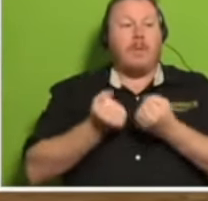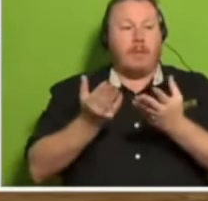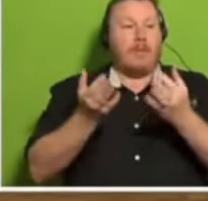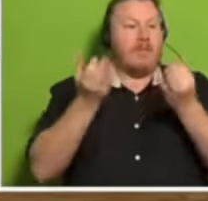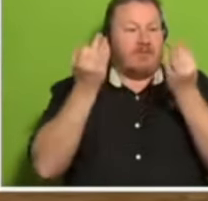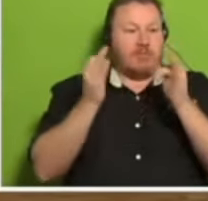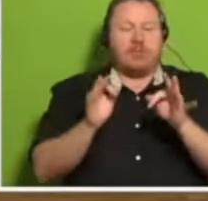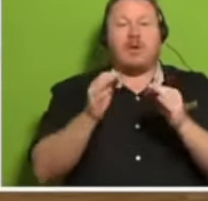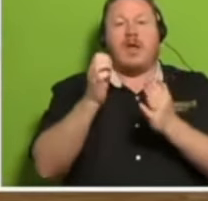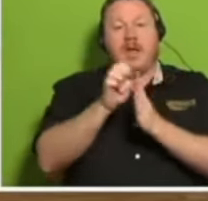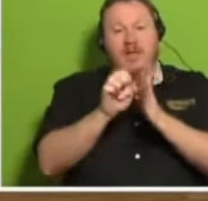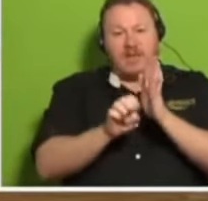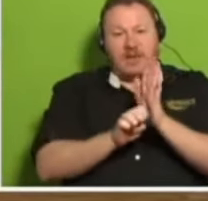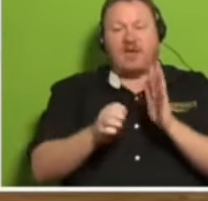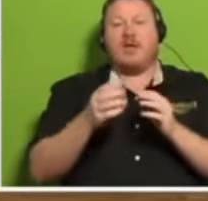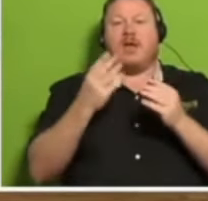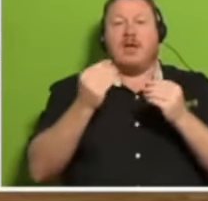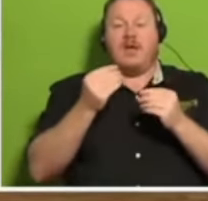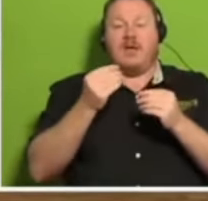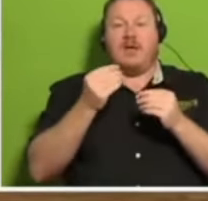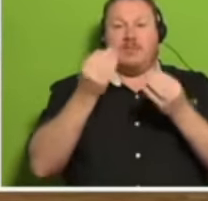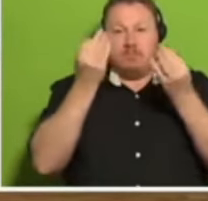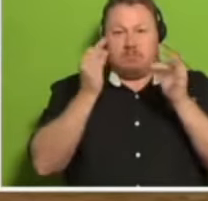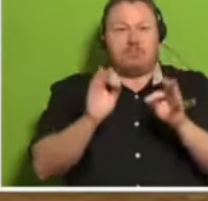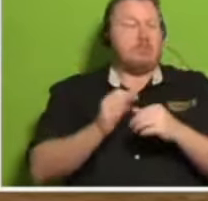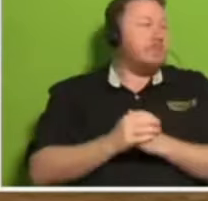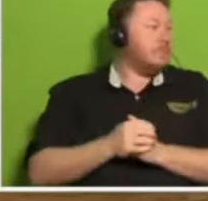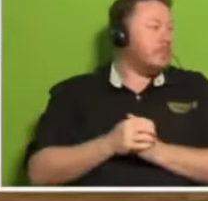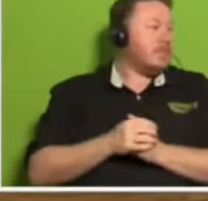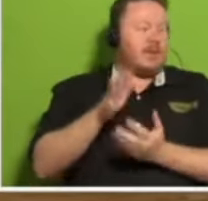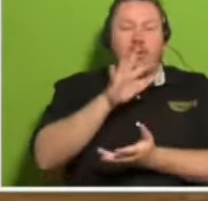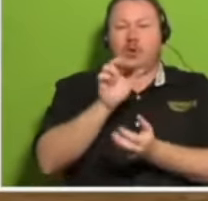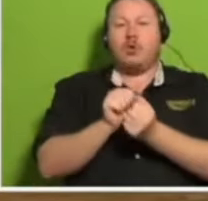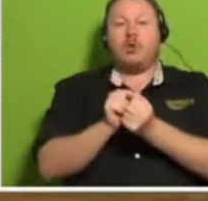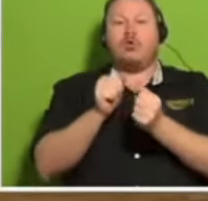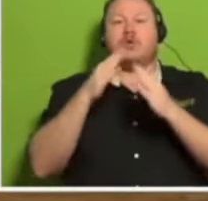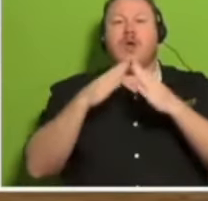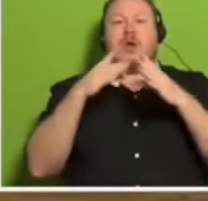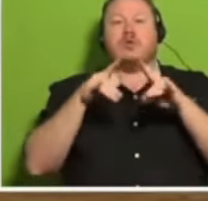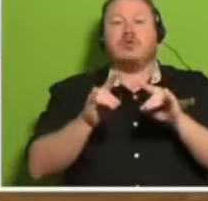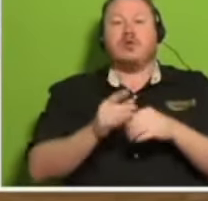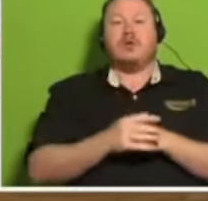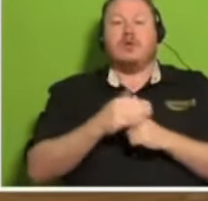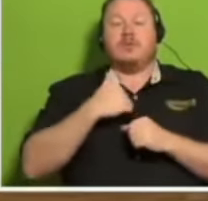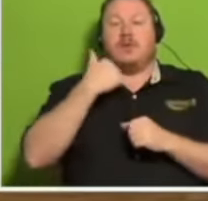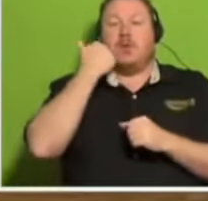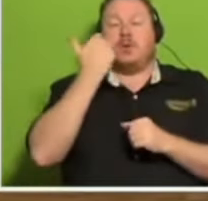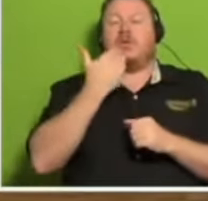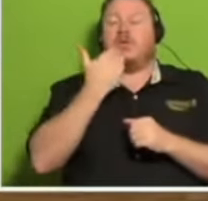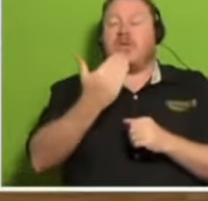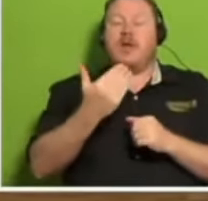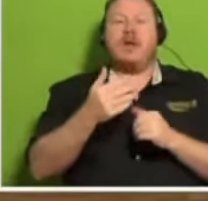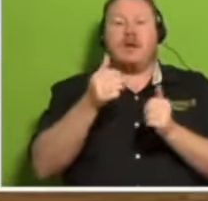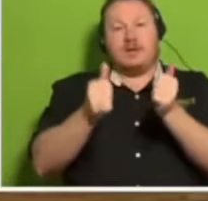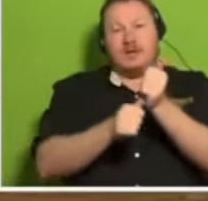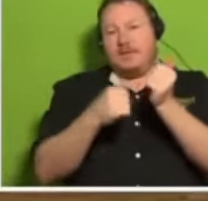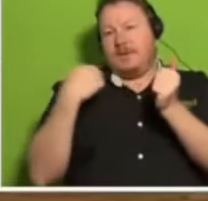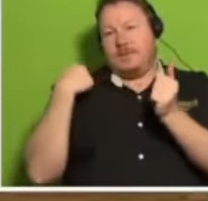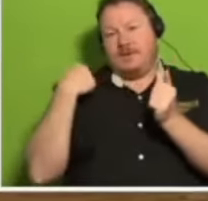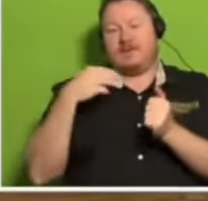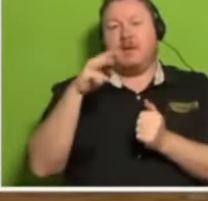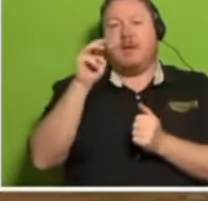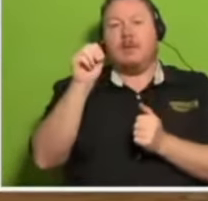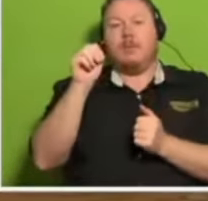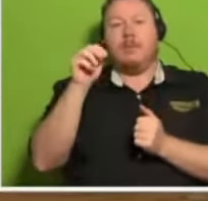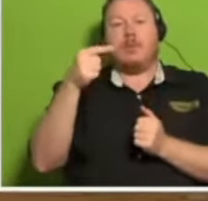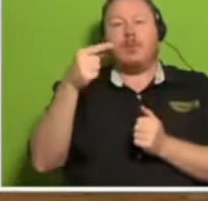excellently, ethically, and with diligence. In conclusion, House Chair, I want to thank Deputy Minister Mondli Mgugubele